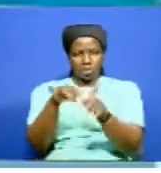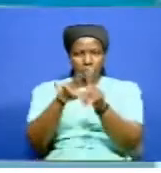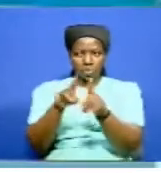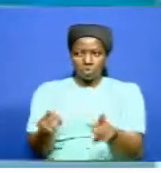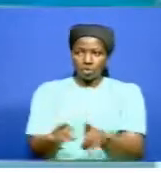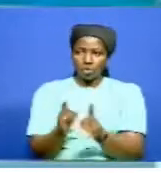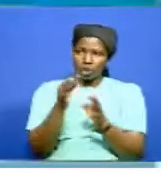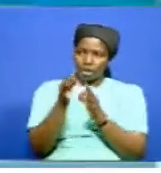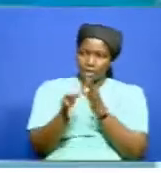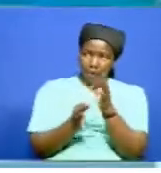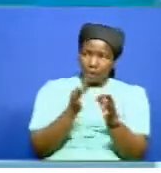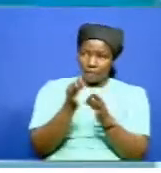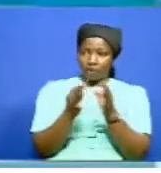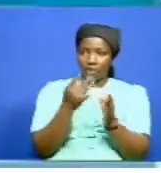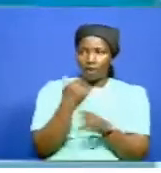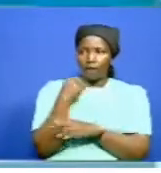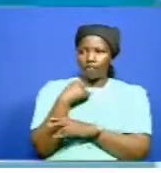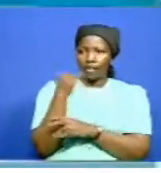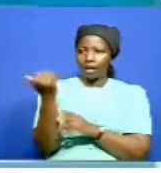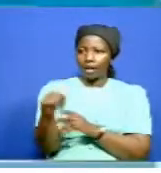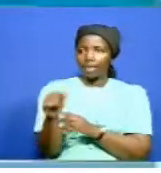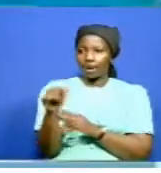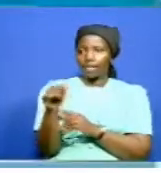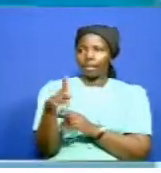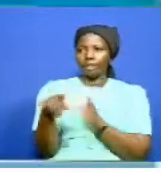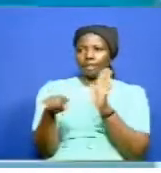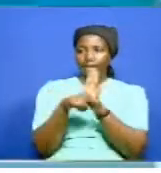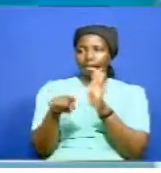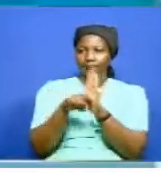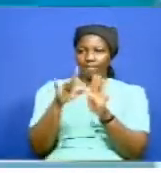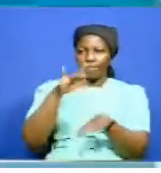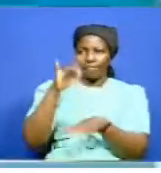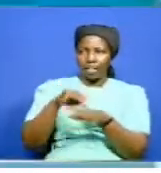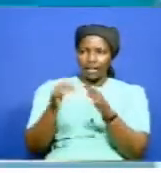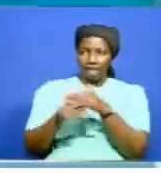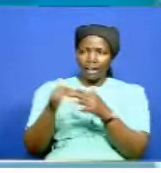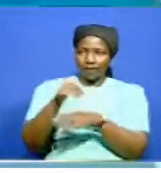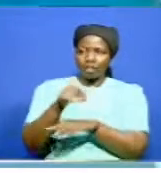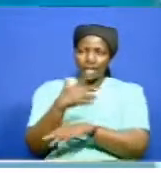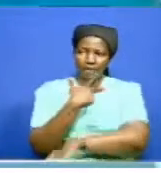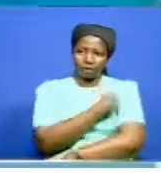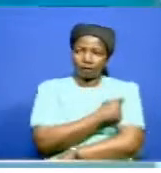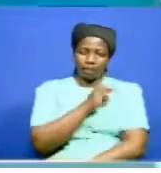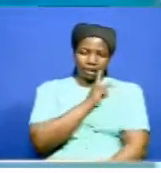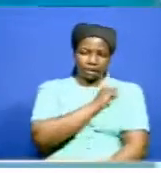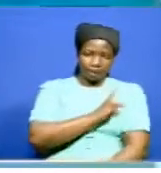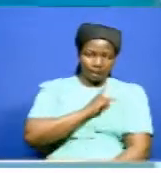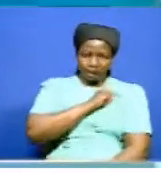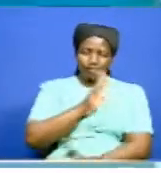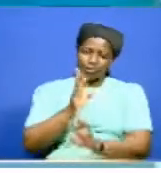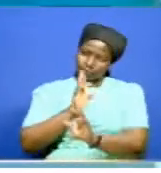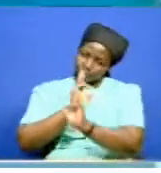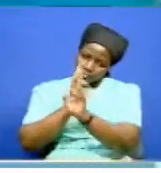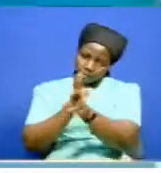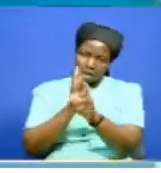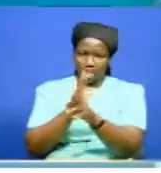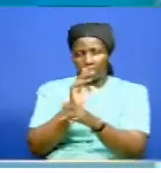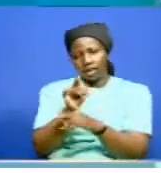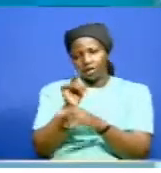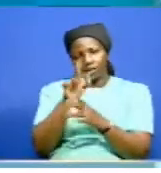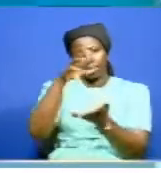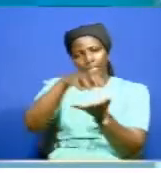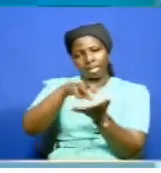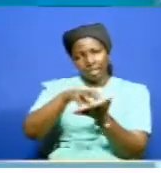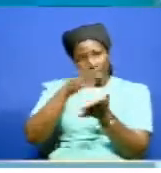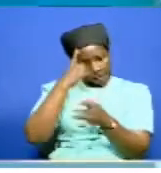case of any adverse event following immunization, kindly report this incident so